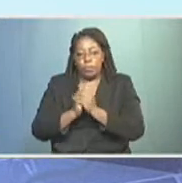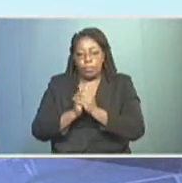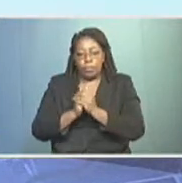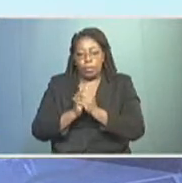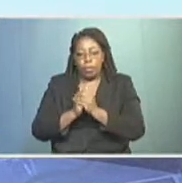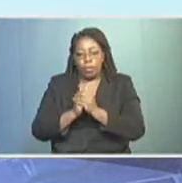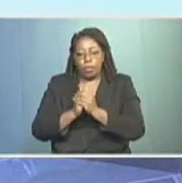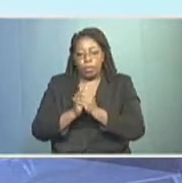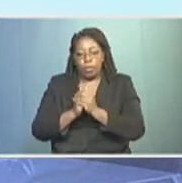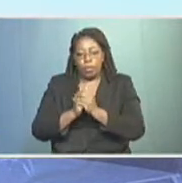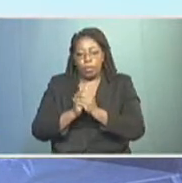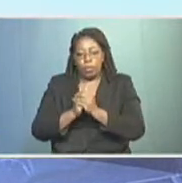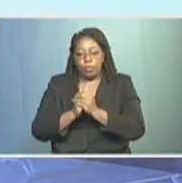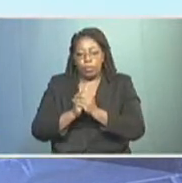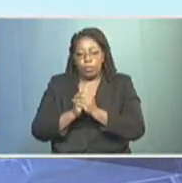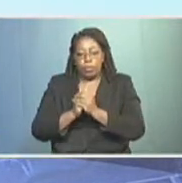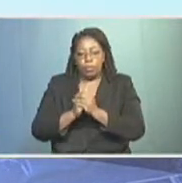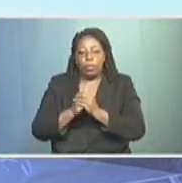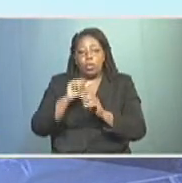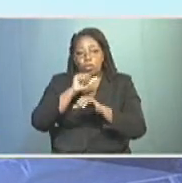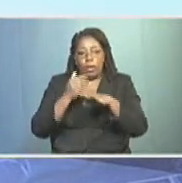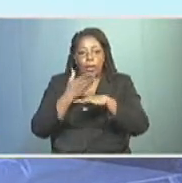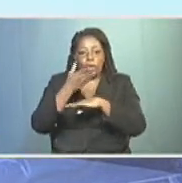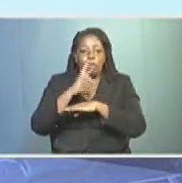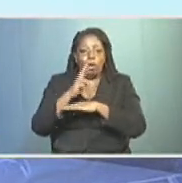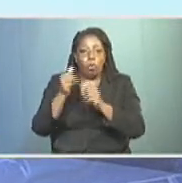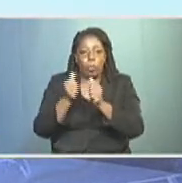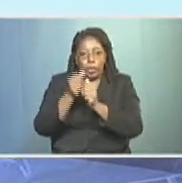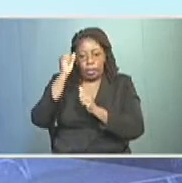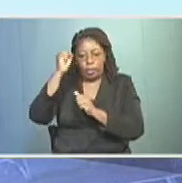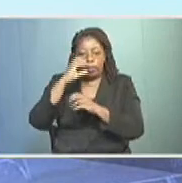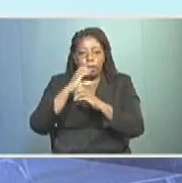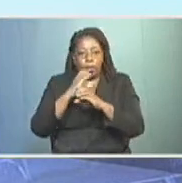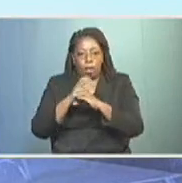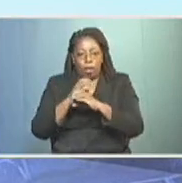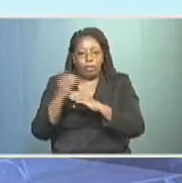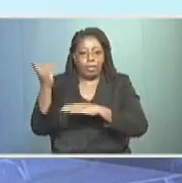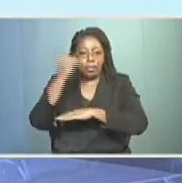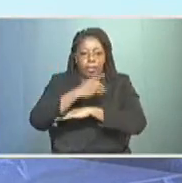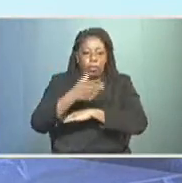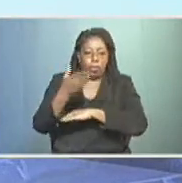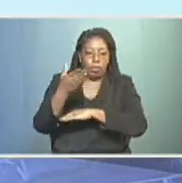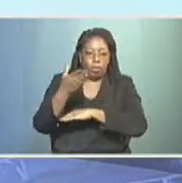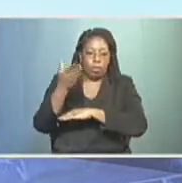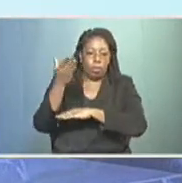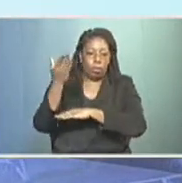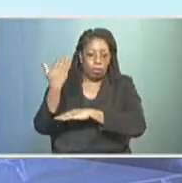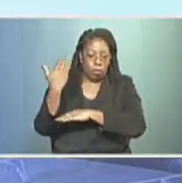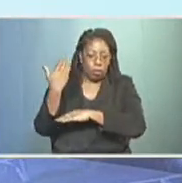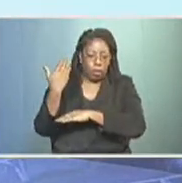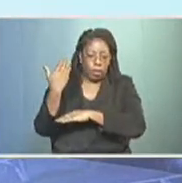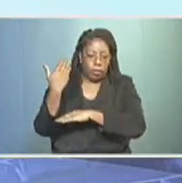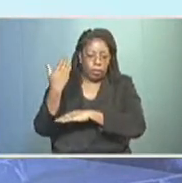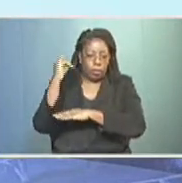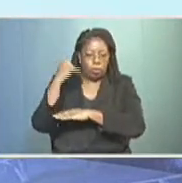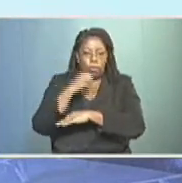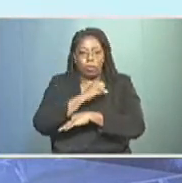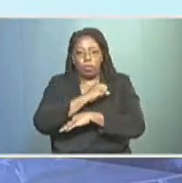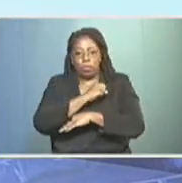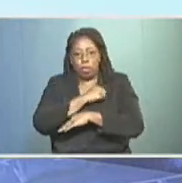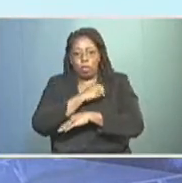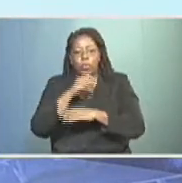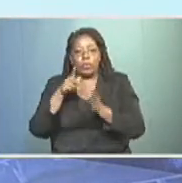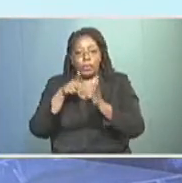been taken into custody. Just days earlier, 4-year-old Bella Walker was killed, her cause of death listed as blunt force